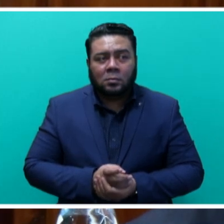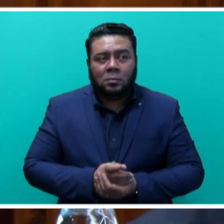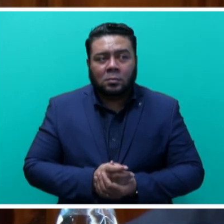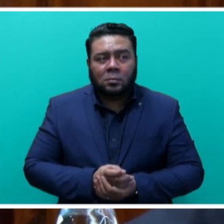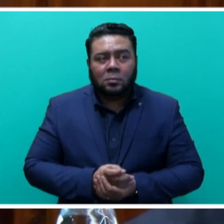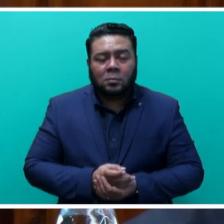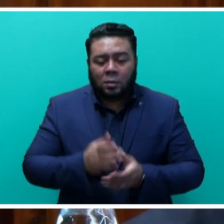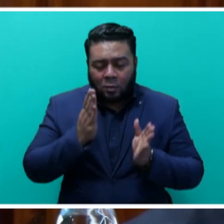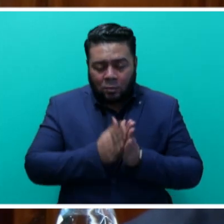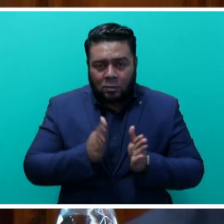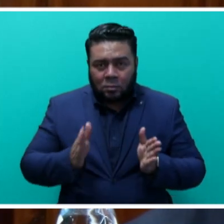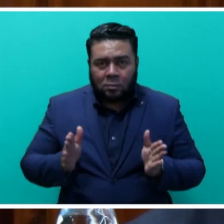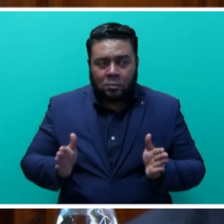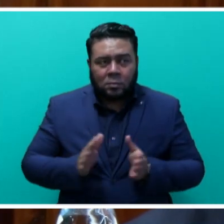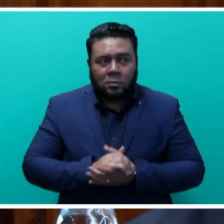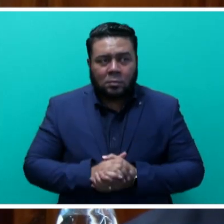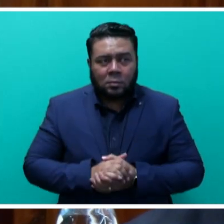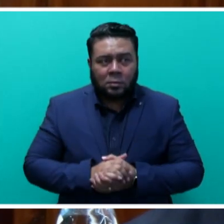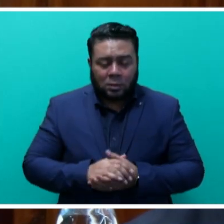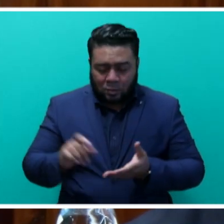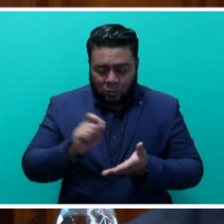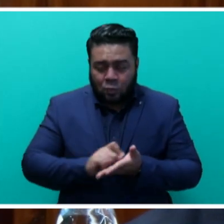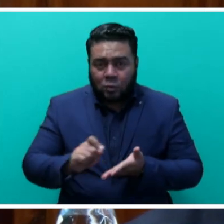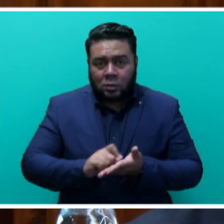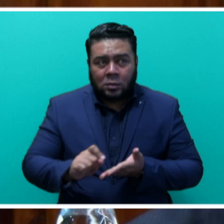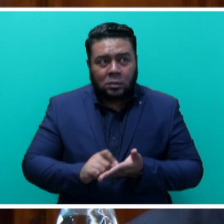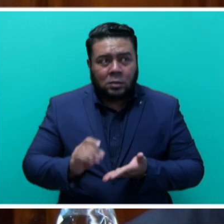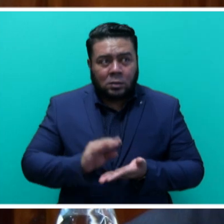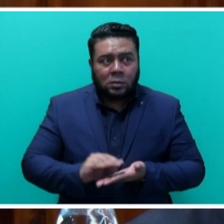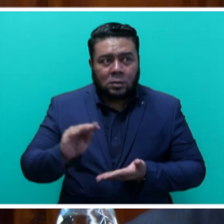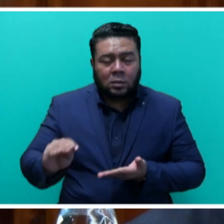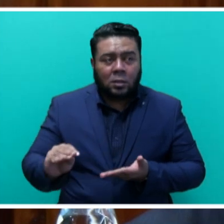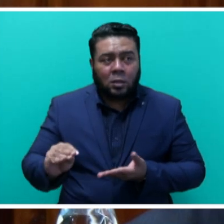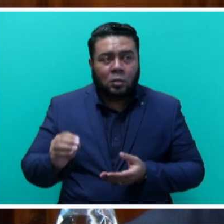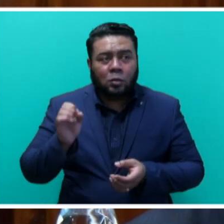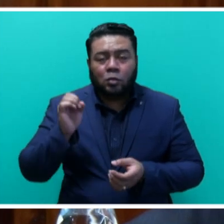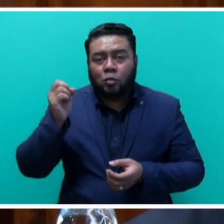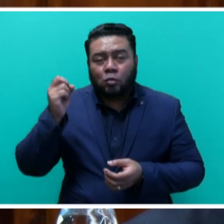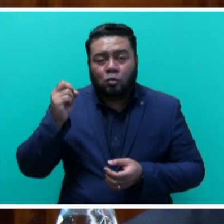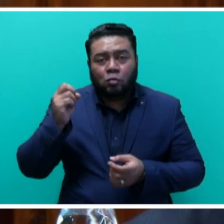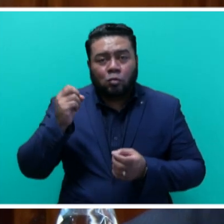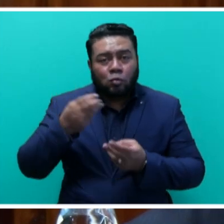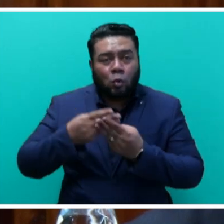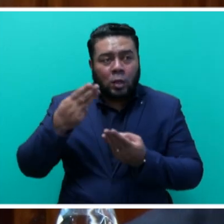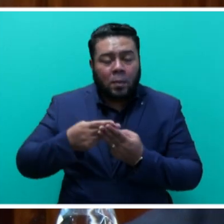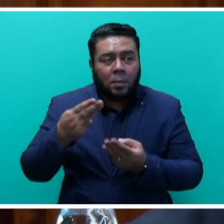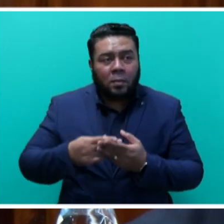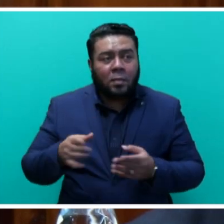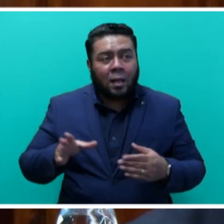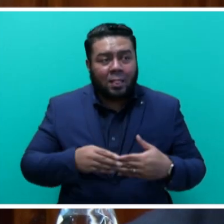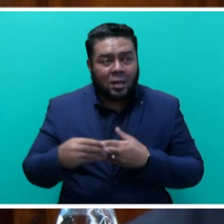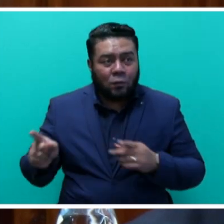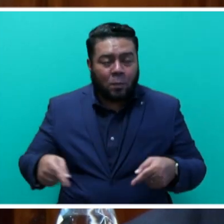the arrangement was such, in writing, delivered to the Sodalpa people at the time, that the leader of the